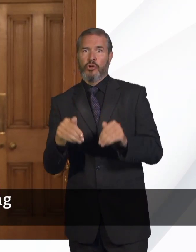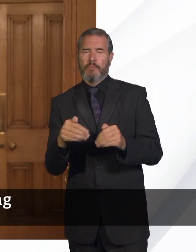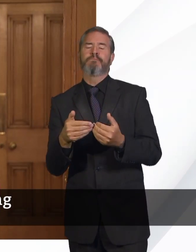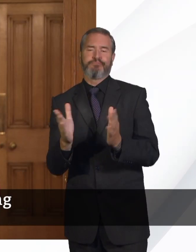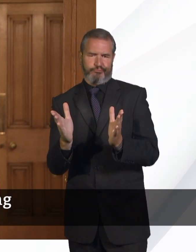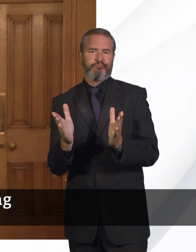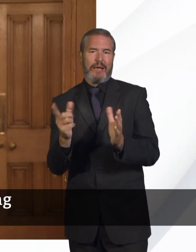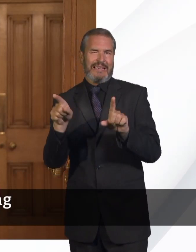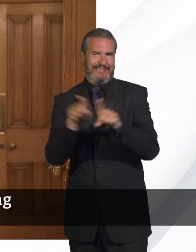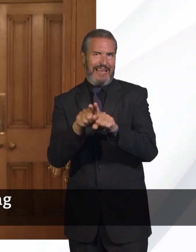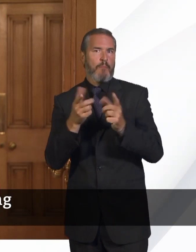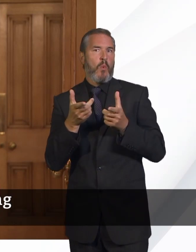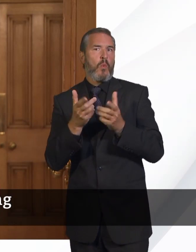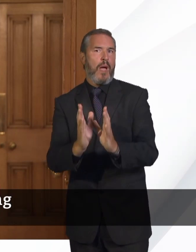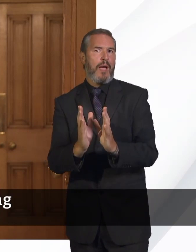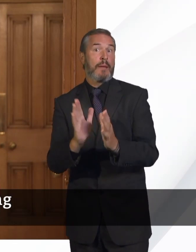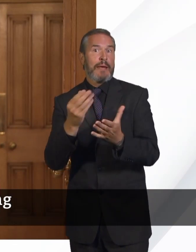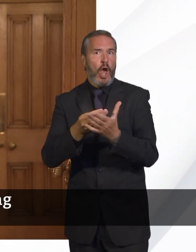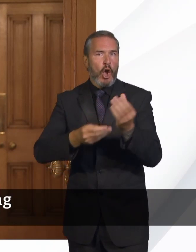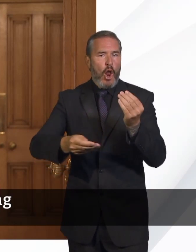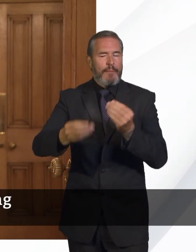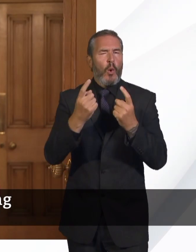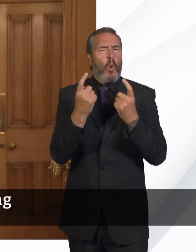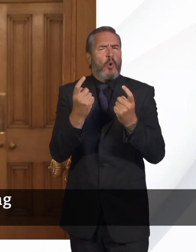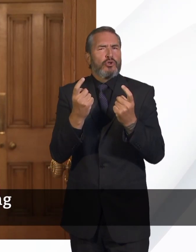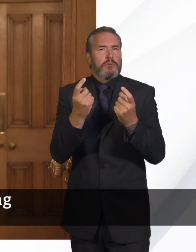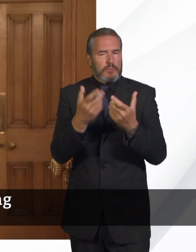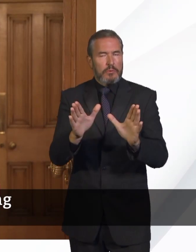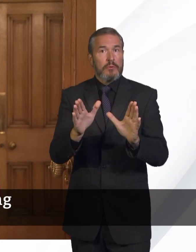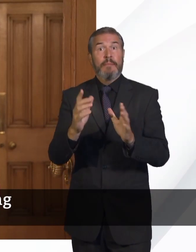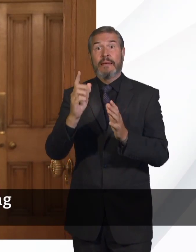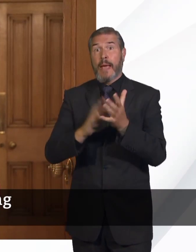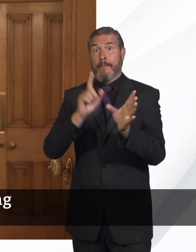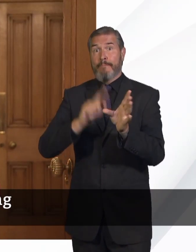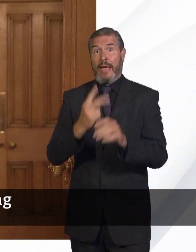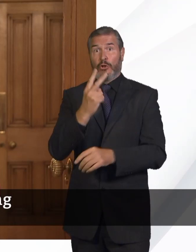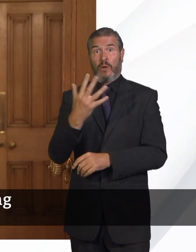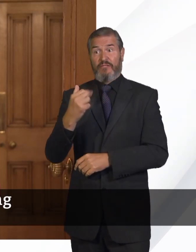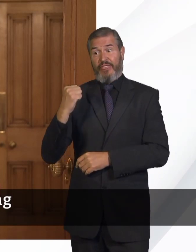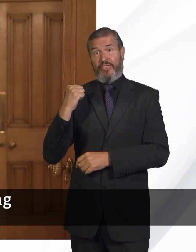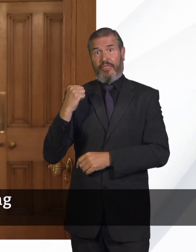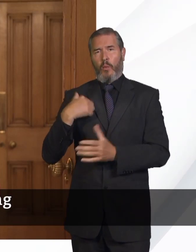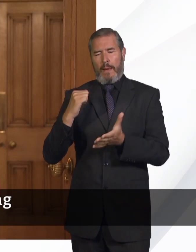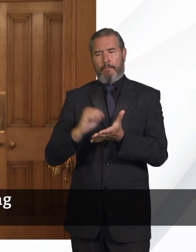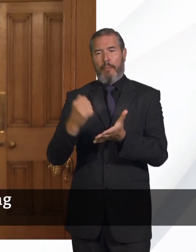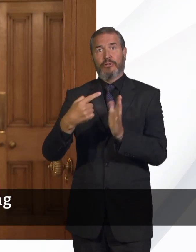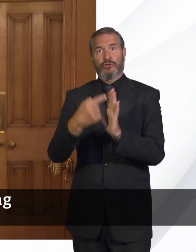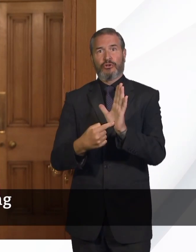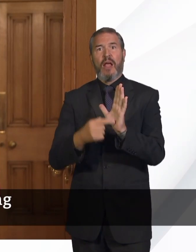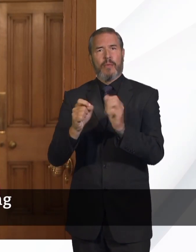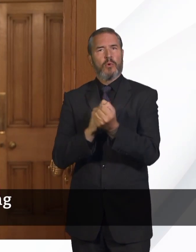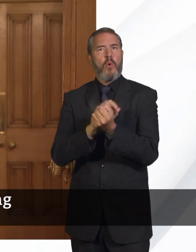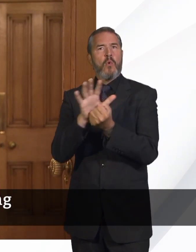our cautious reopening of the economy. To support this, on the 25th of May, my department published updated